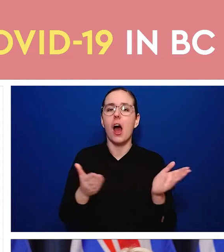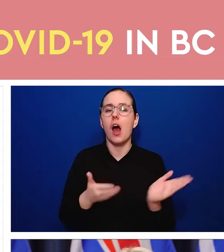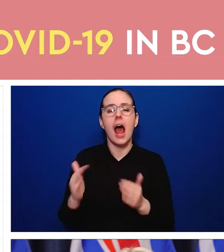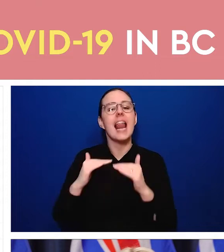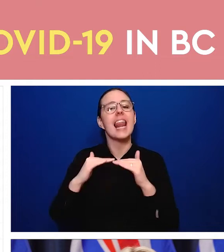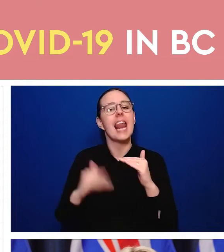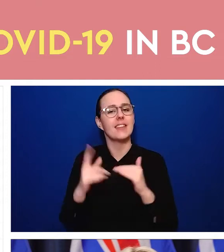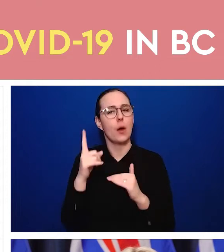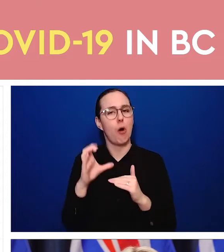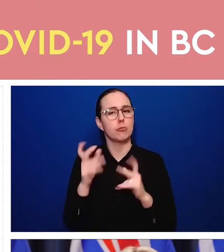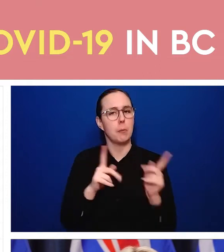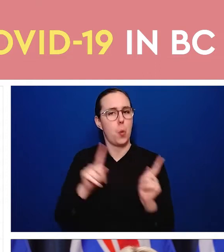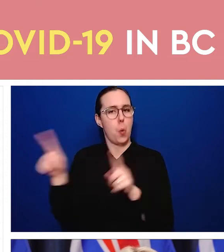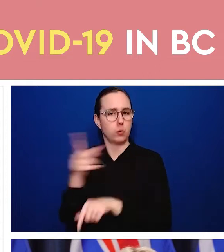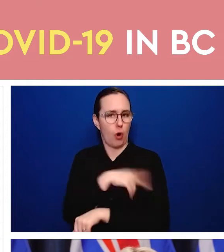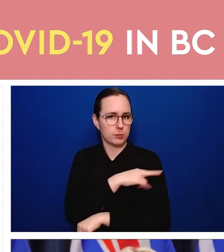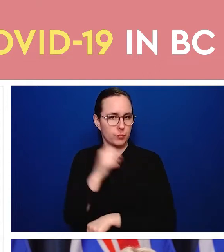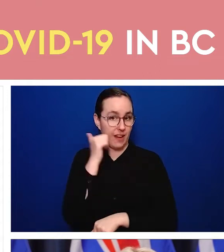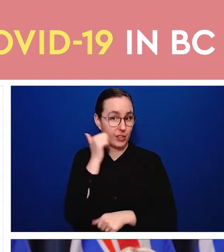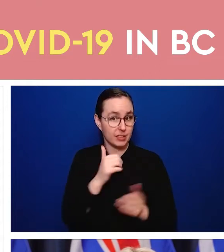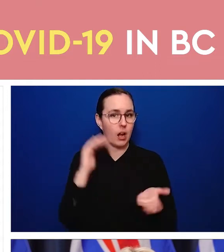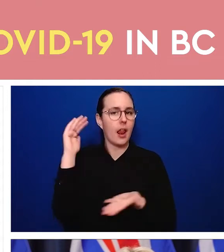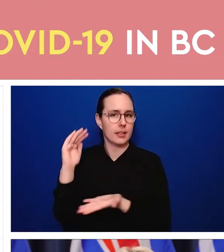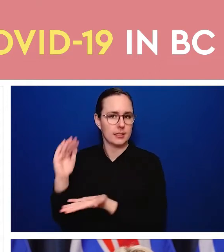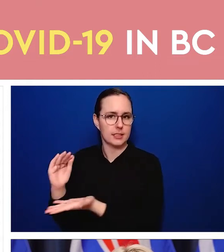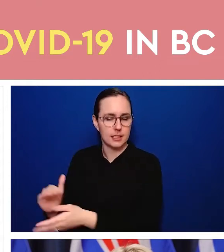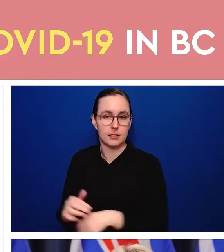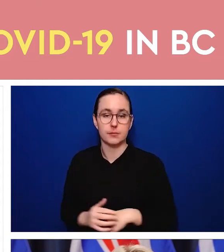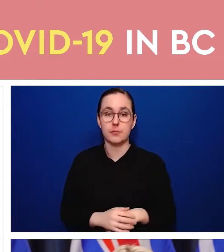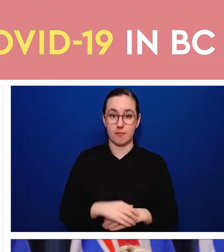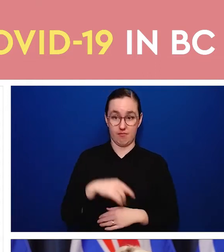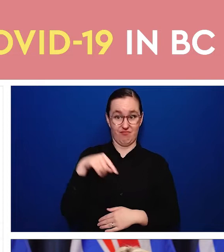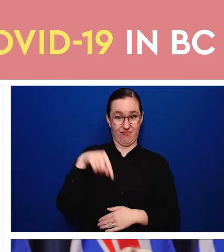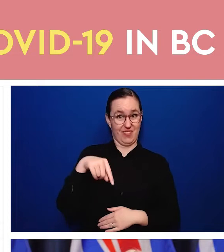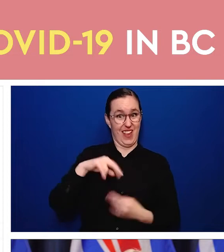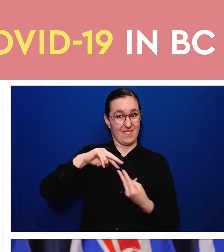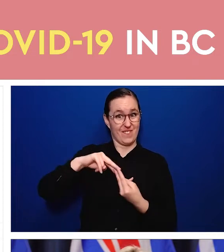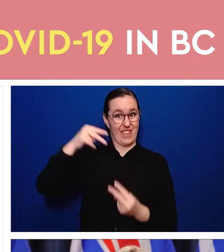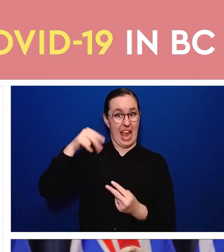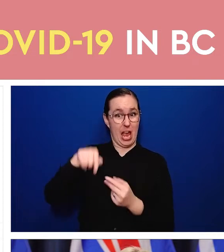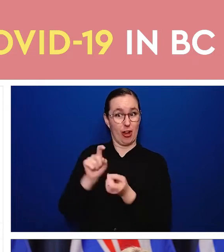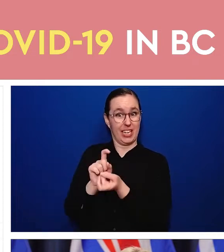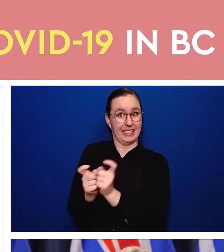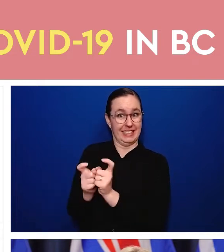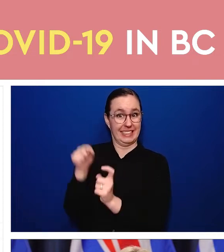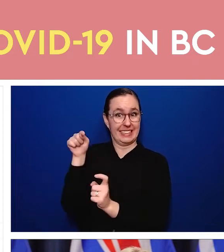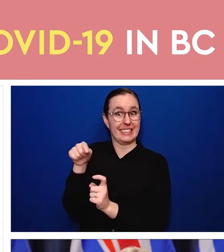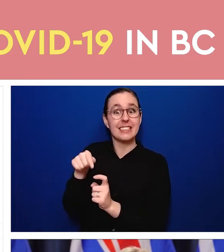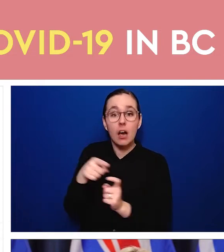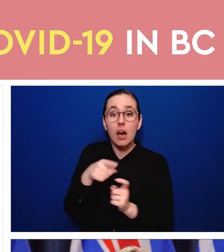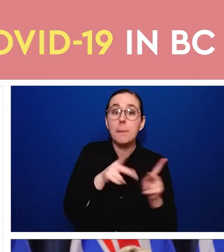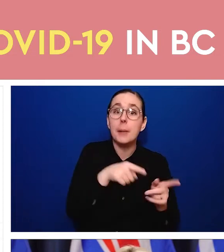into play in the last few months here in British Columbia, that admissions to hospital with COVID have decreased